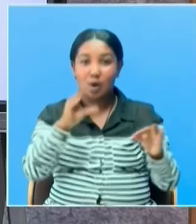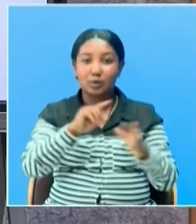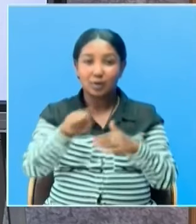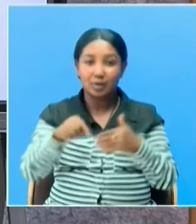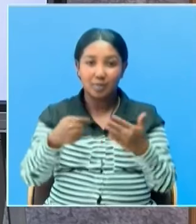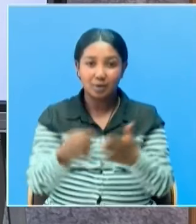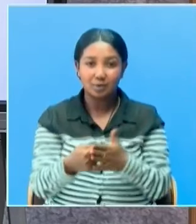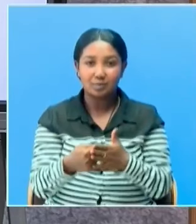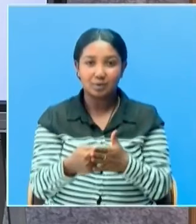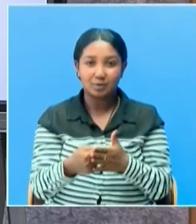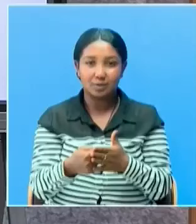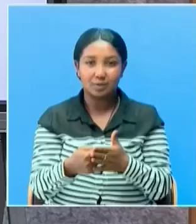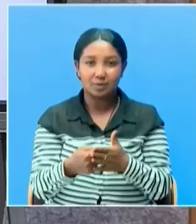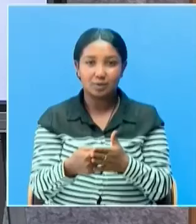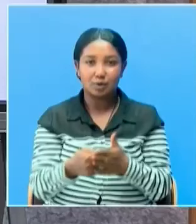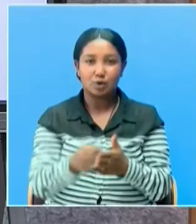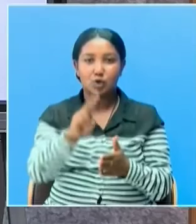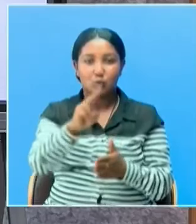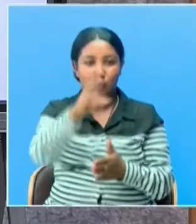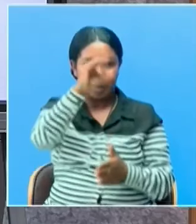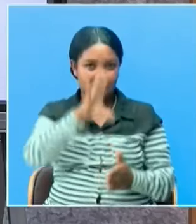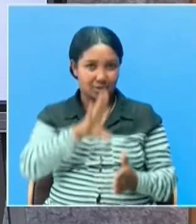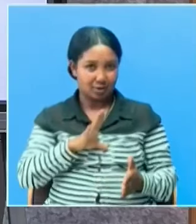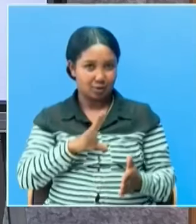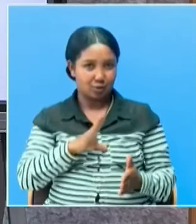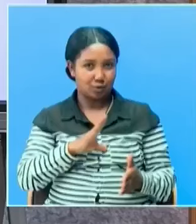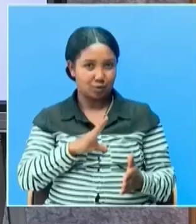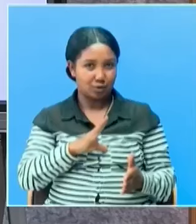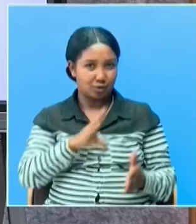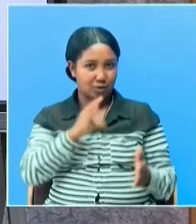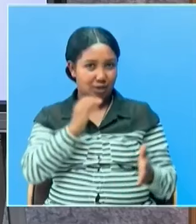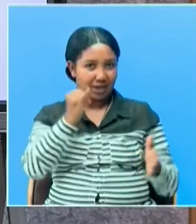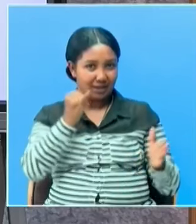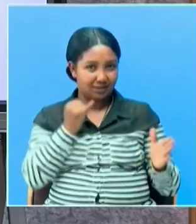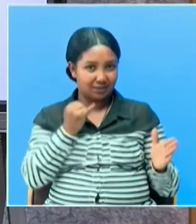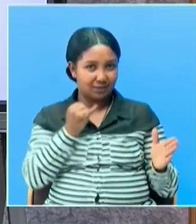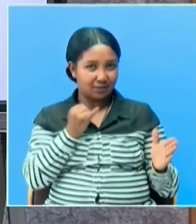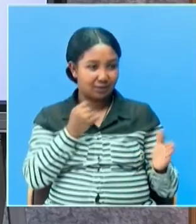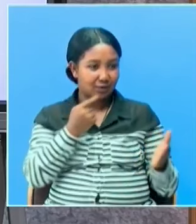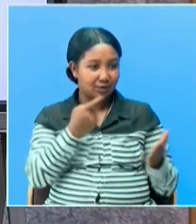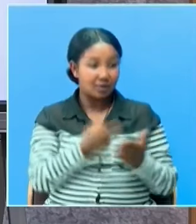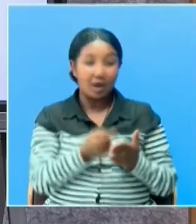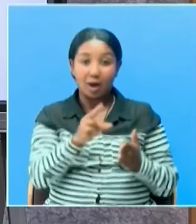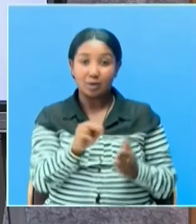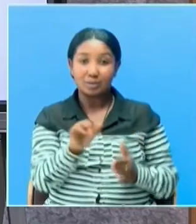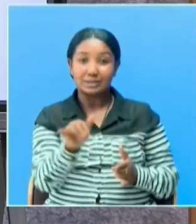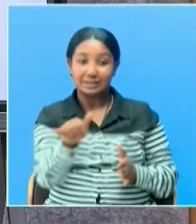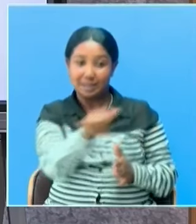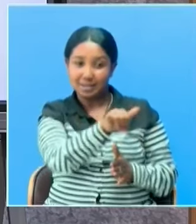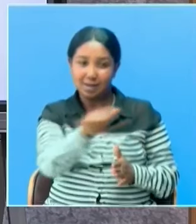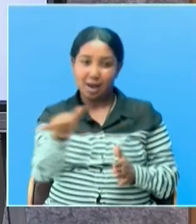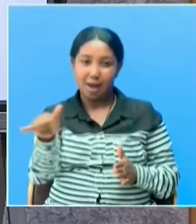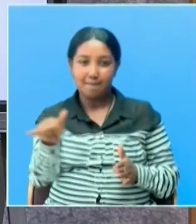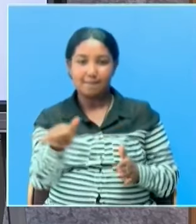about two persons. If they are not the